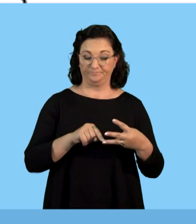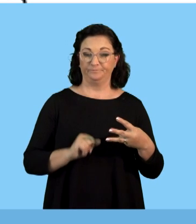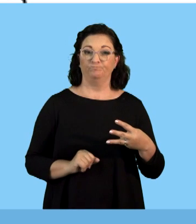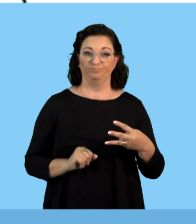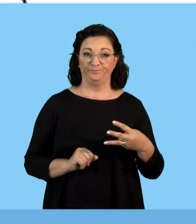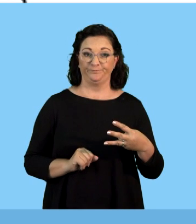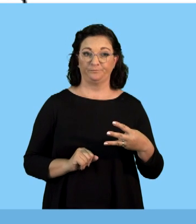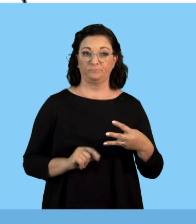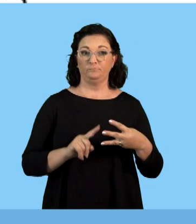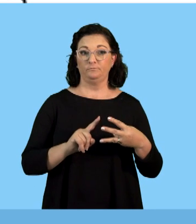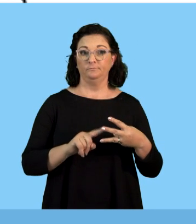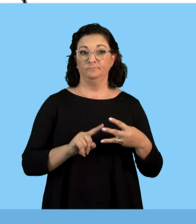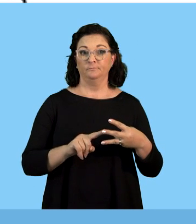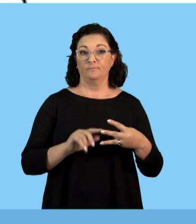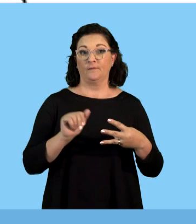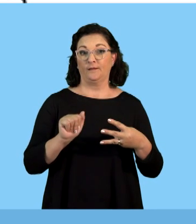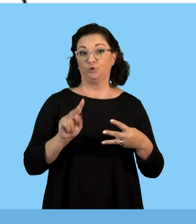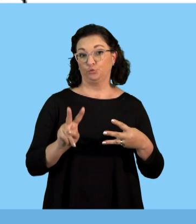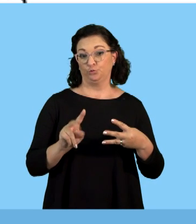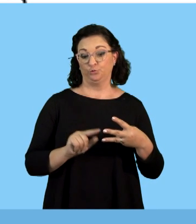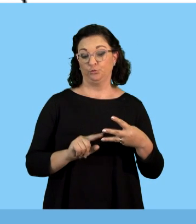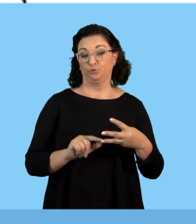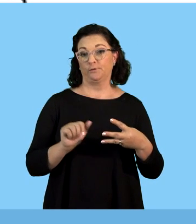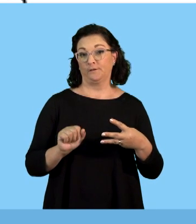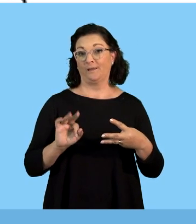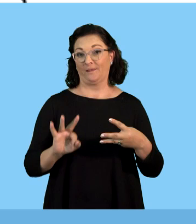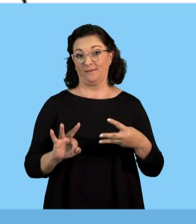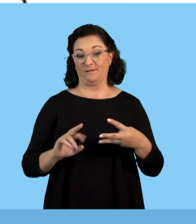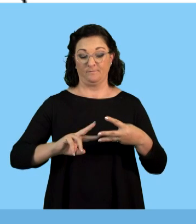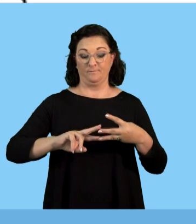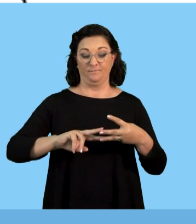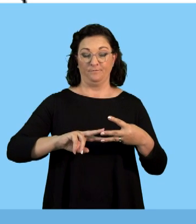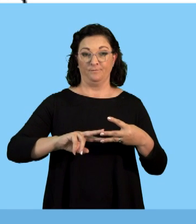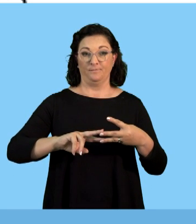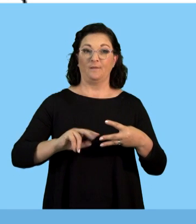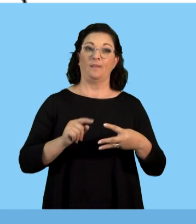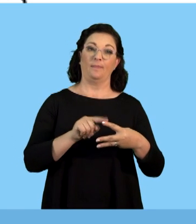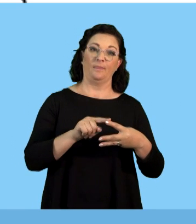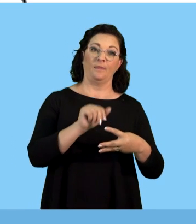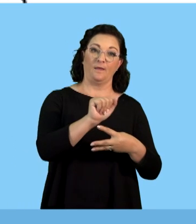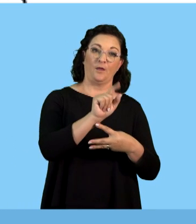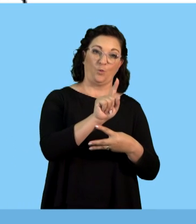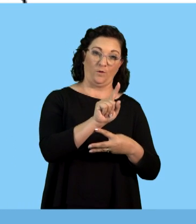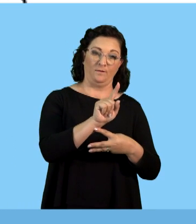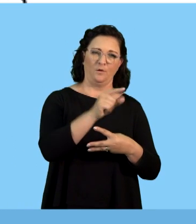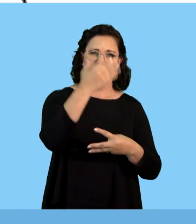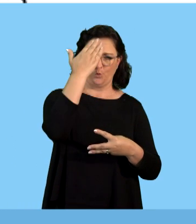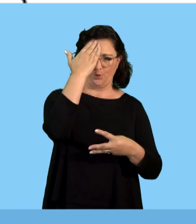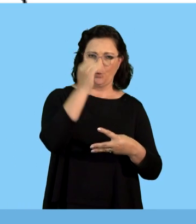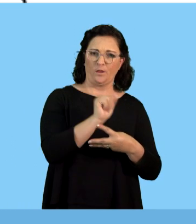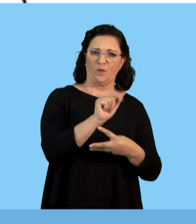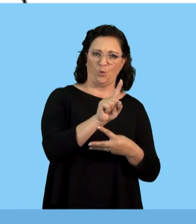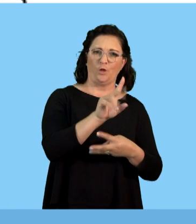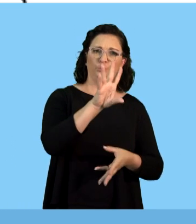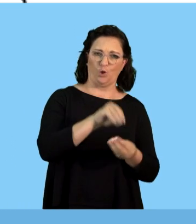circuit? The relationship between A2, A3, and then also that at A1. We know that at A1 we